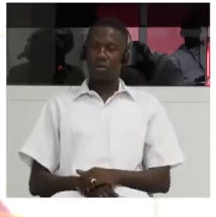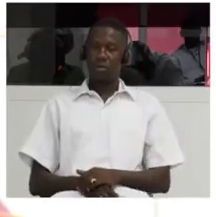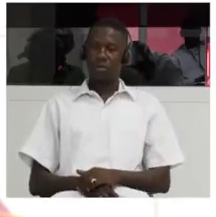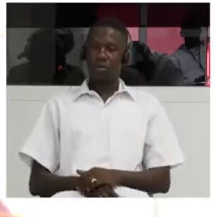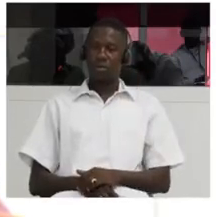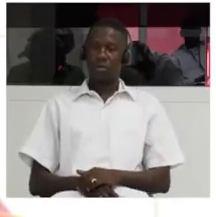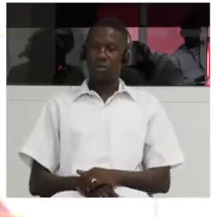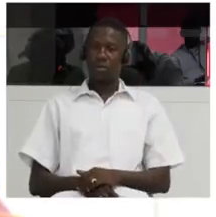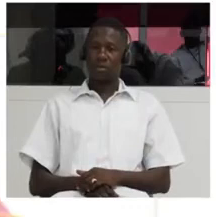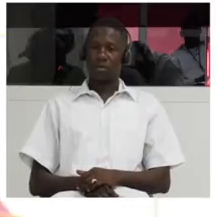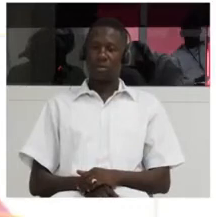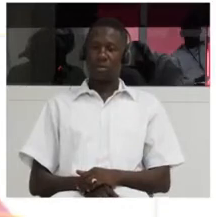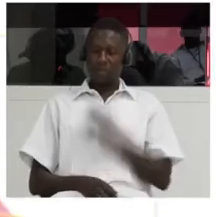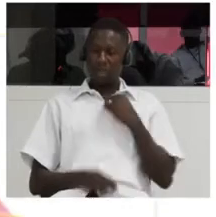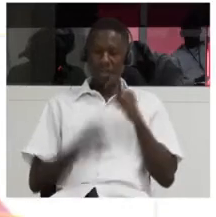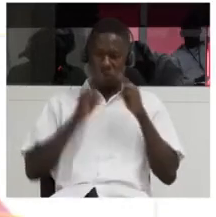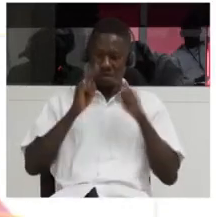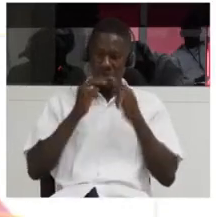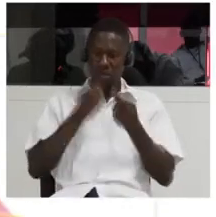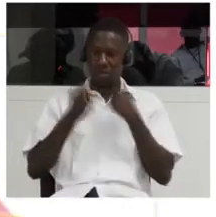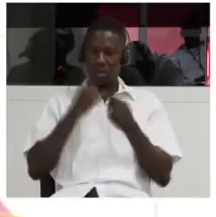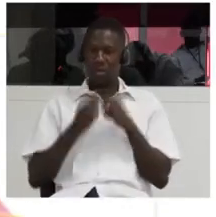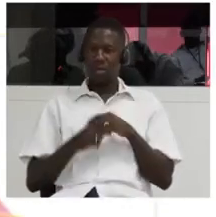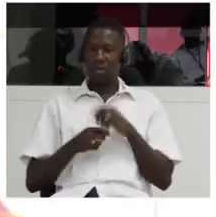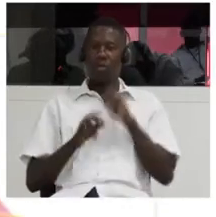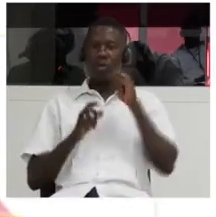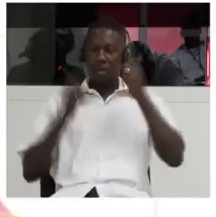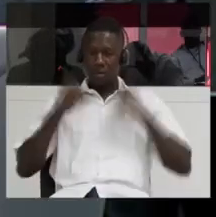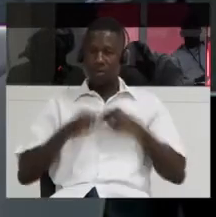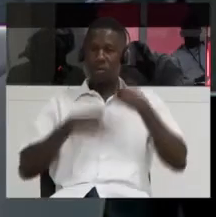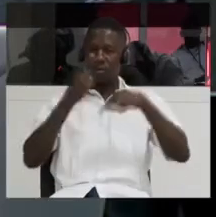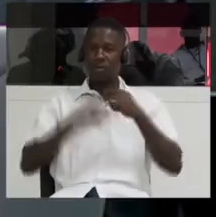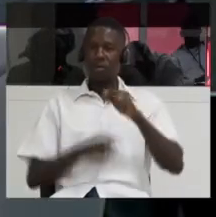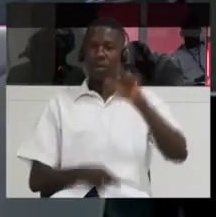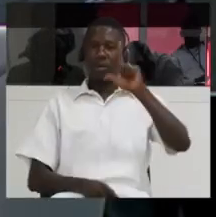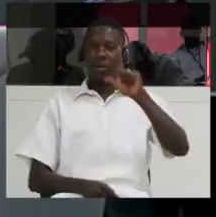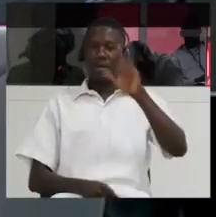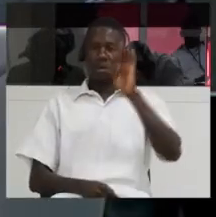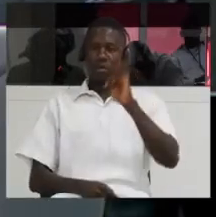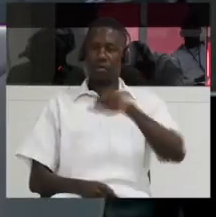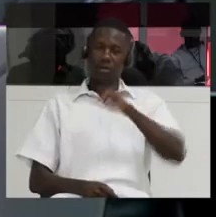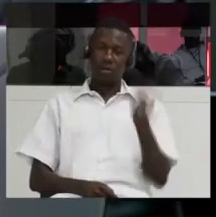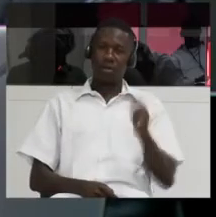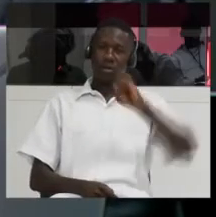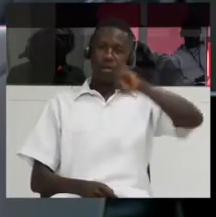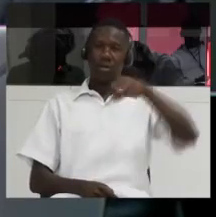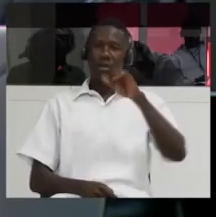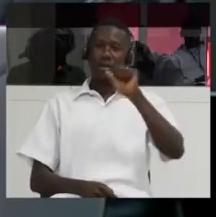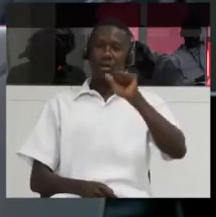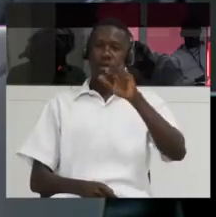happened after Elef and Jaju ran away. How did you detect